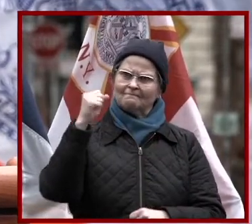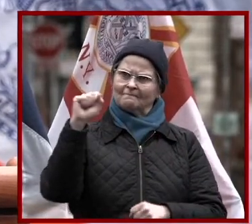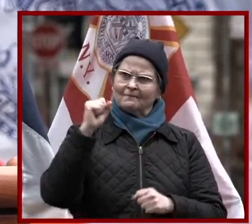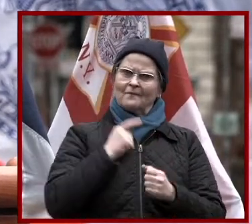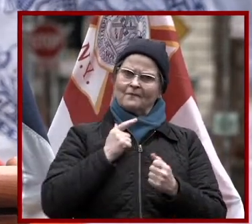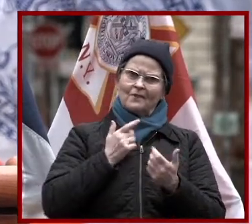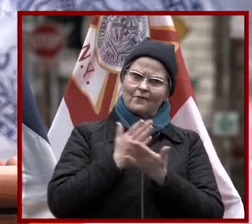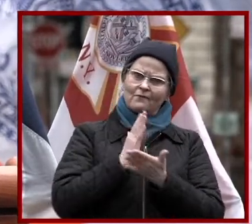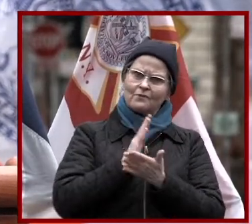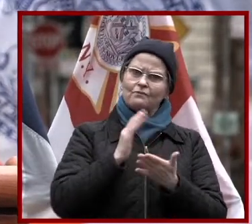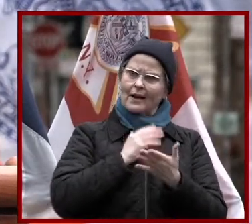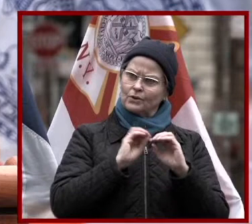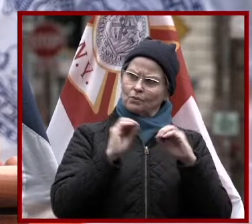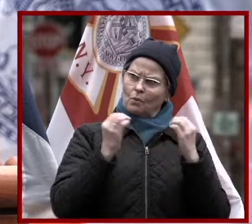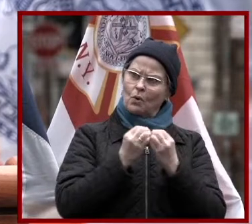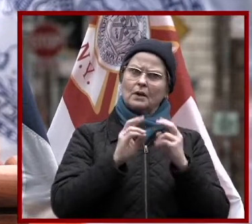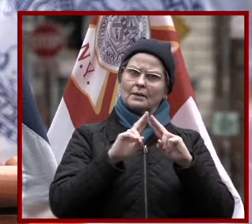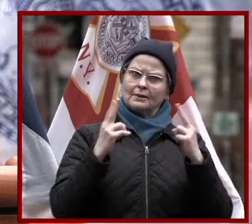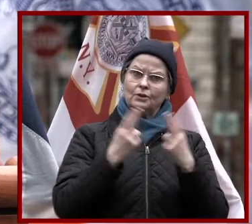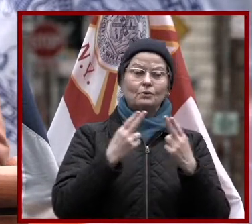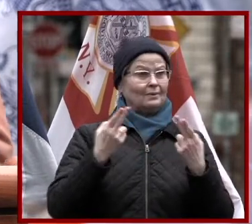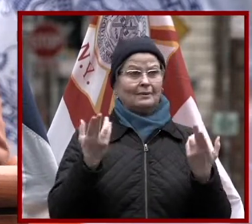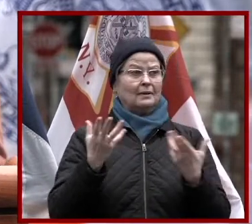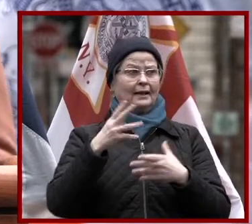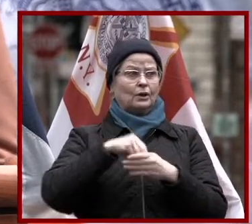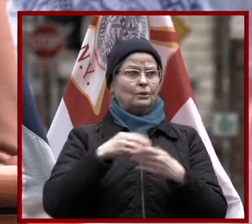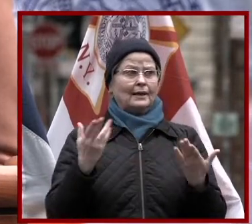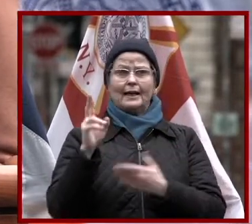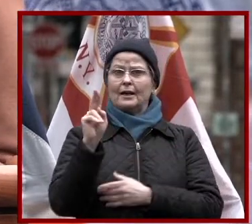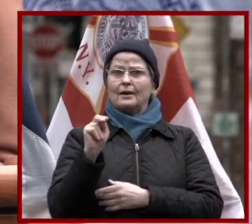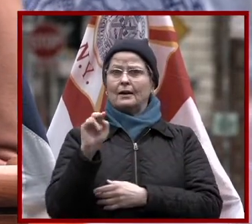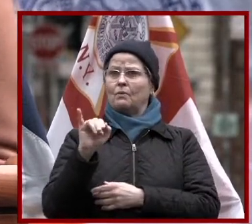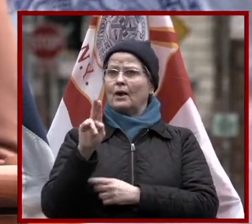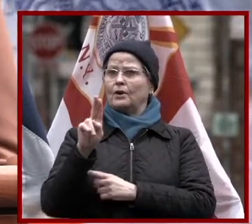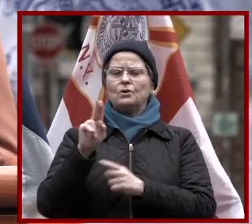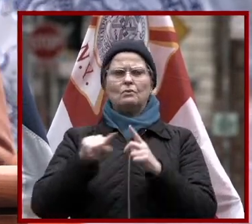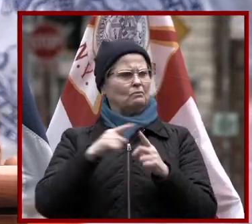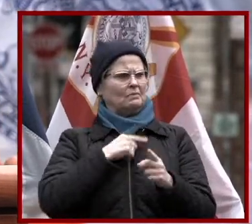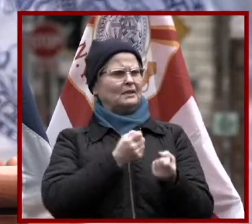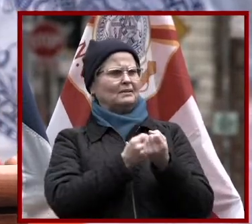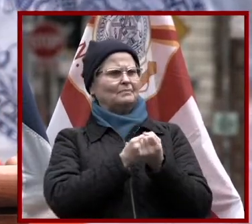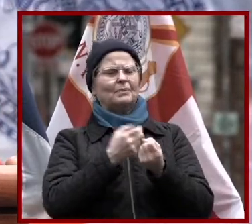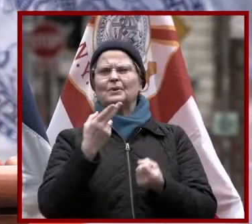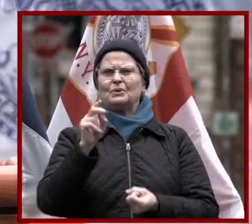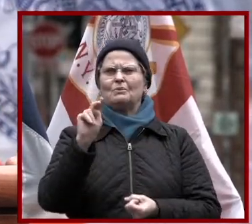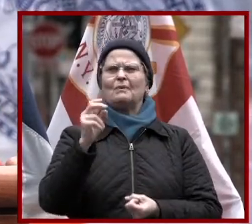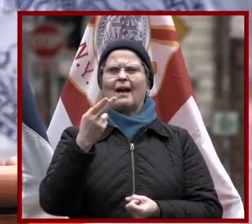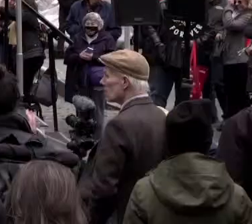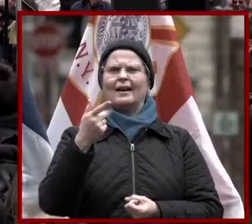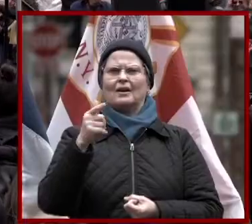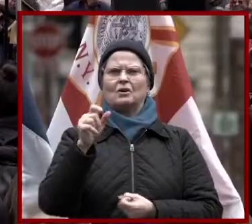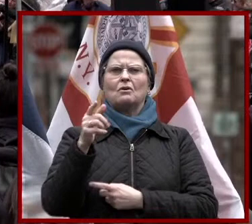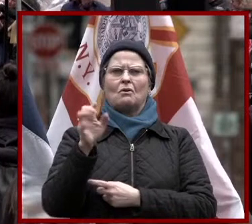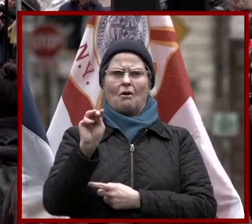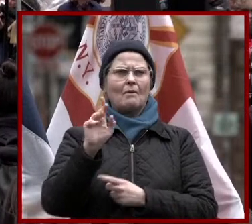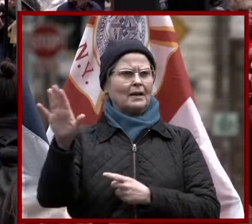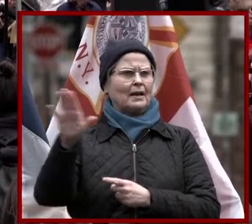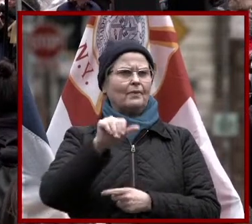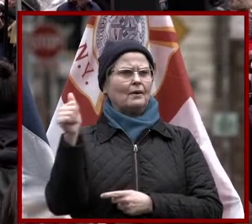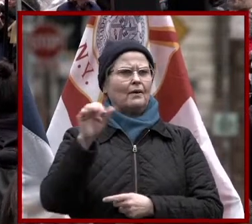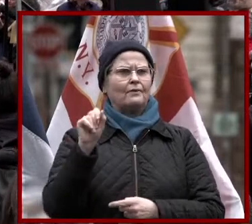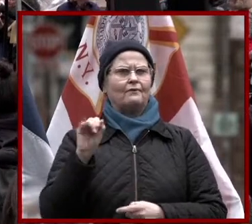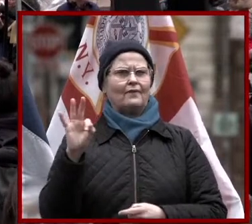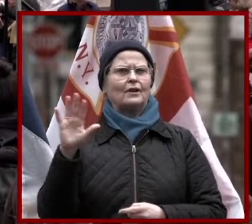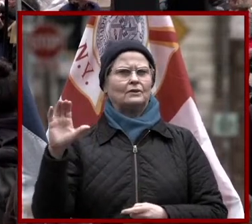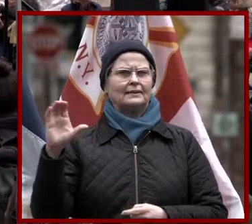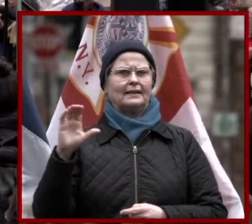organize, including here at NYU. We support you, Professor Hannah Garman, and your fellow faculty,